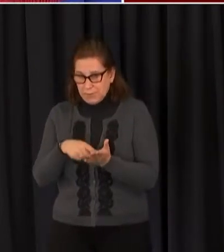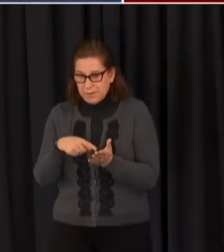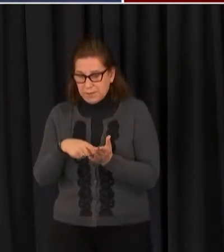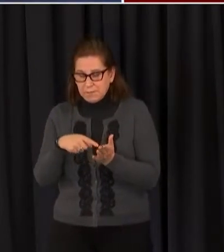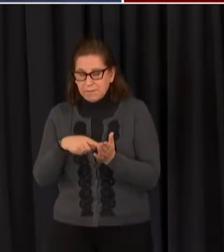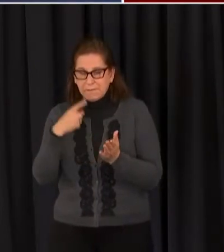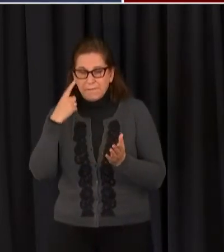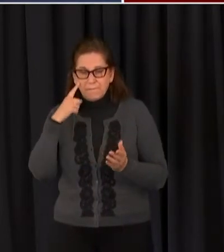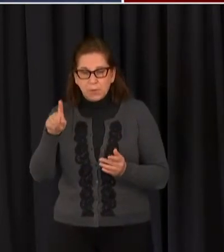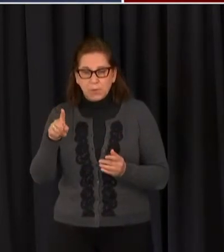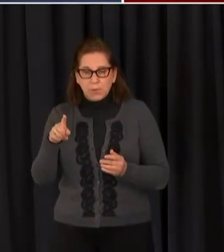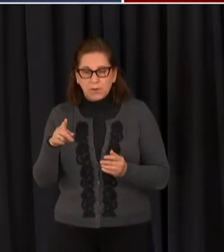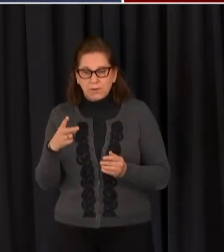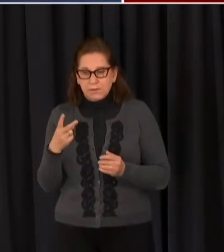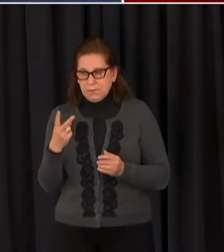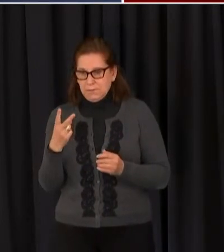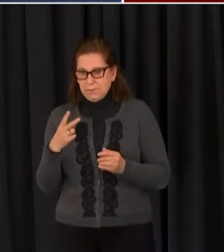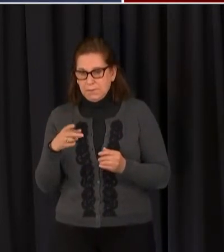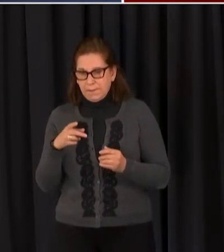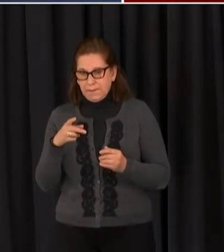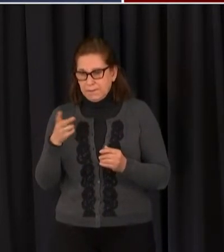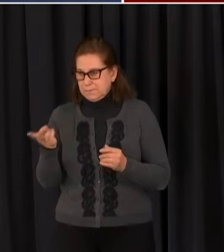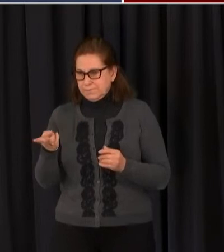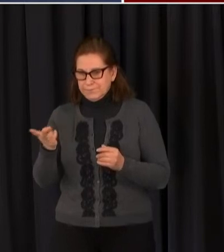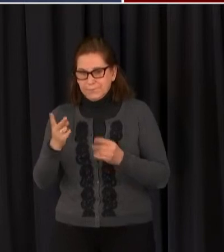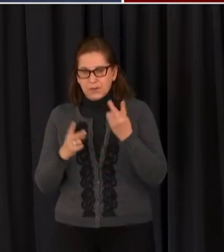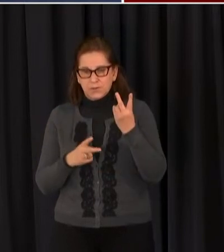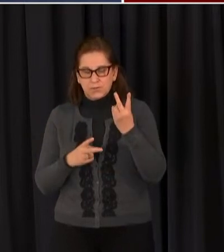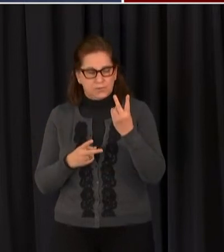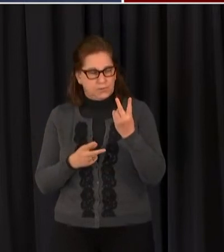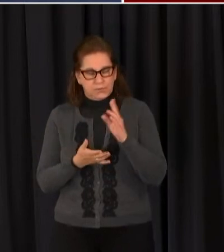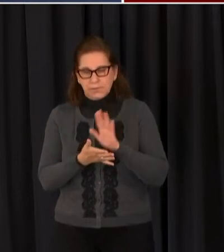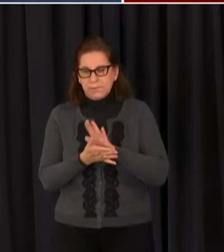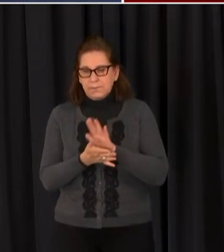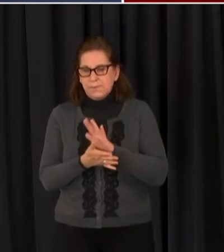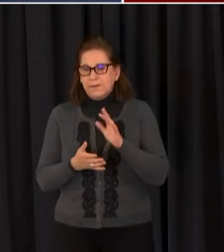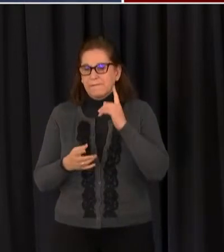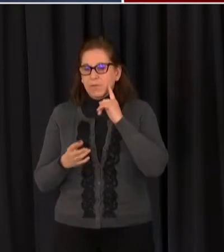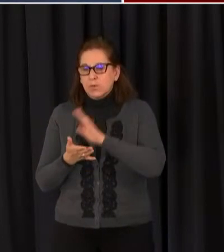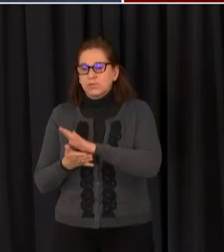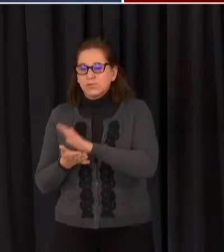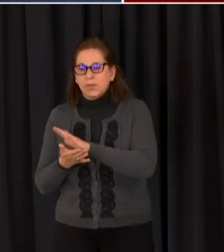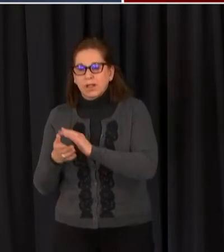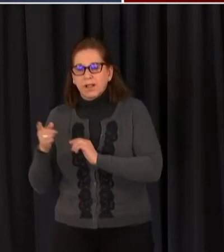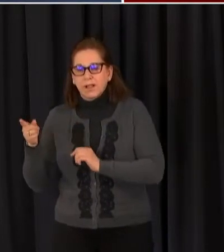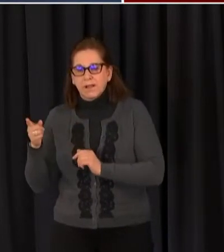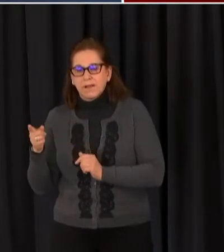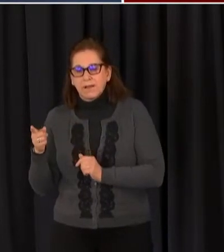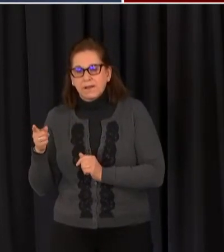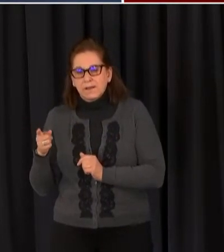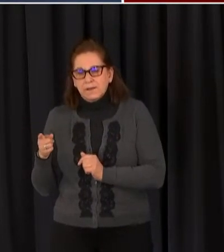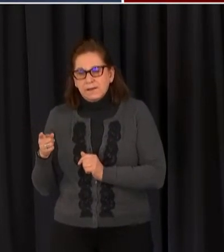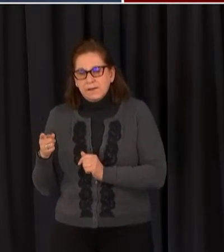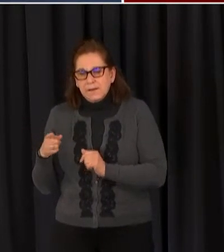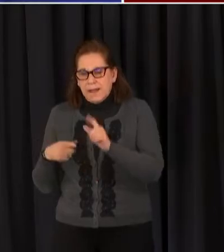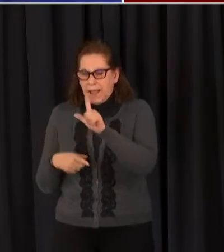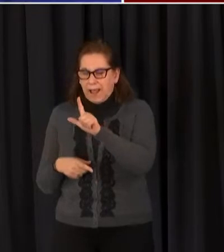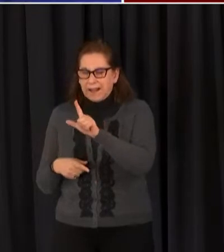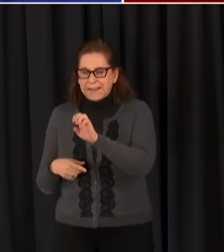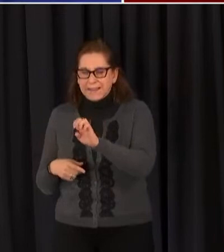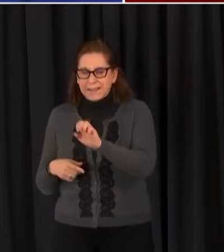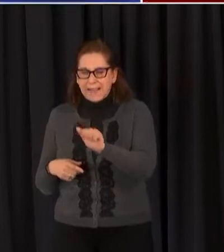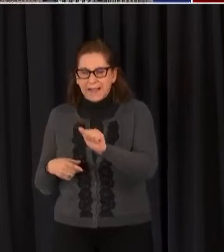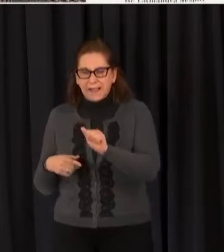there are 2 documents. There's one that is for the school leadership, LEA leadership globally, and then there's a